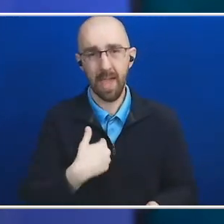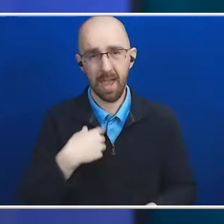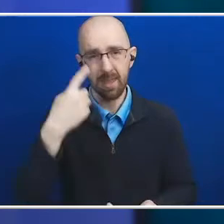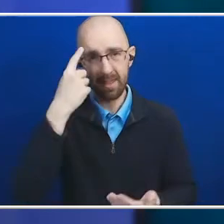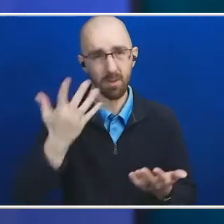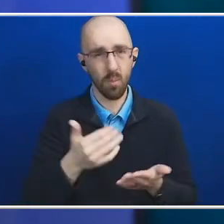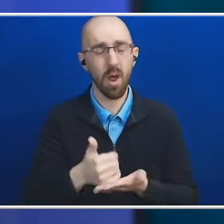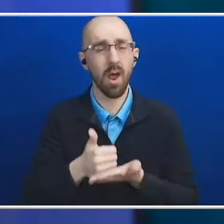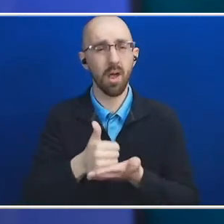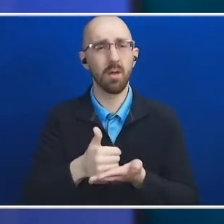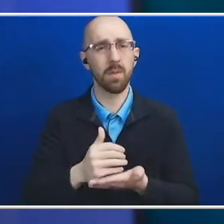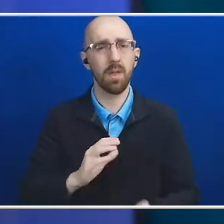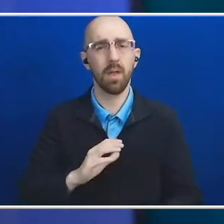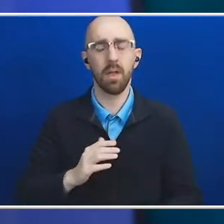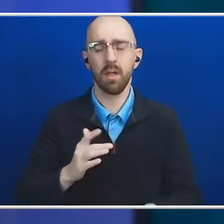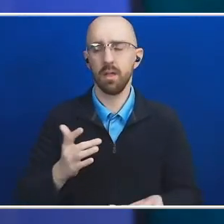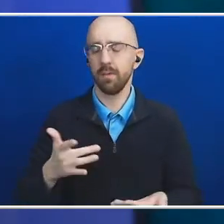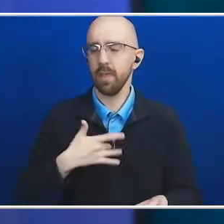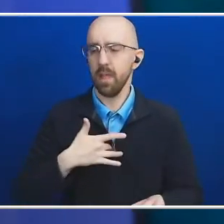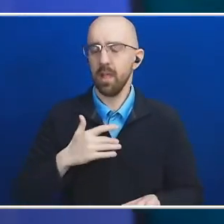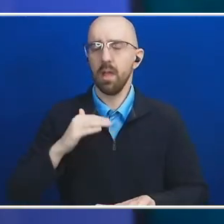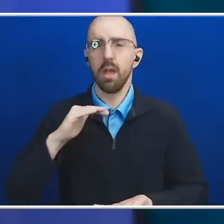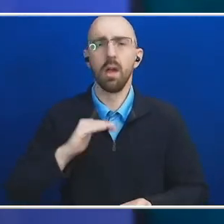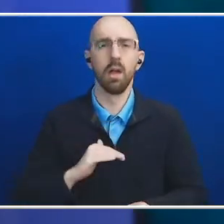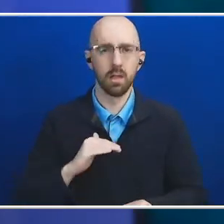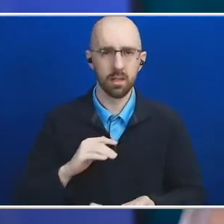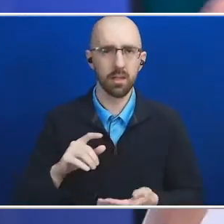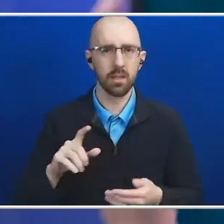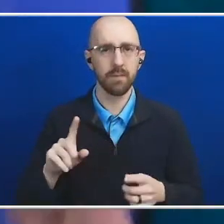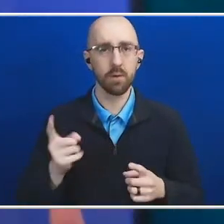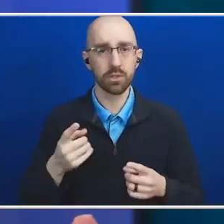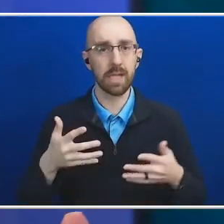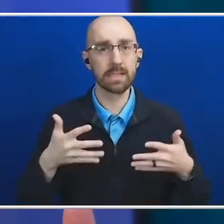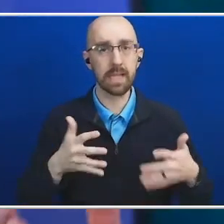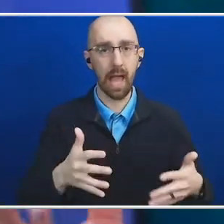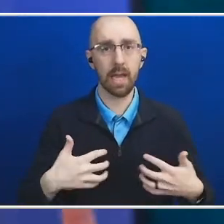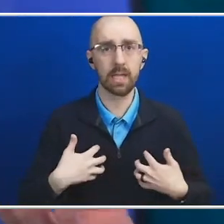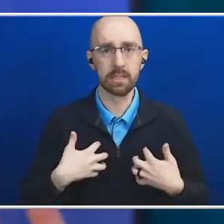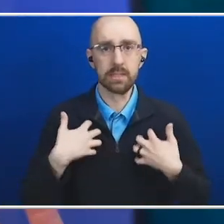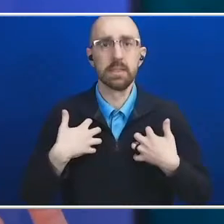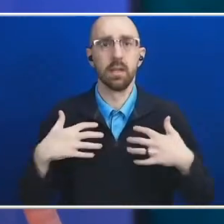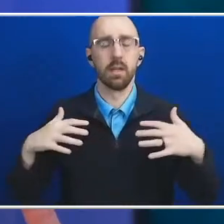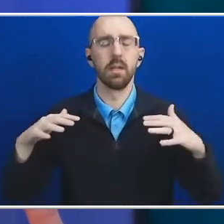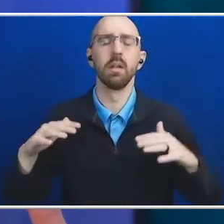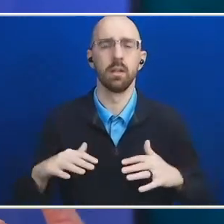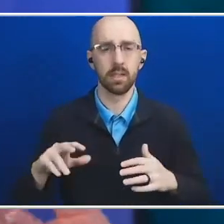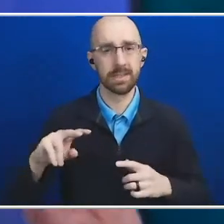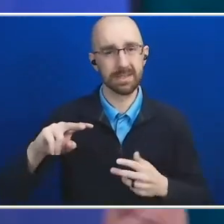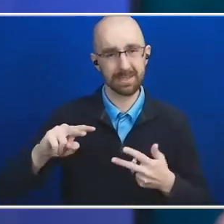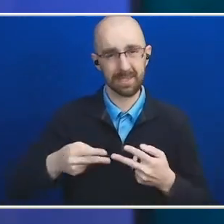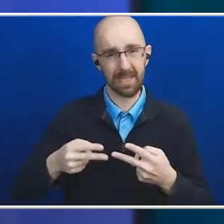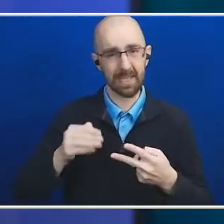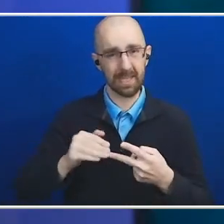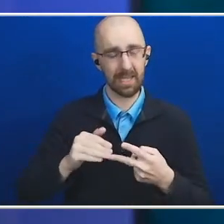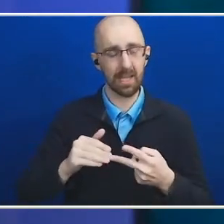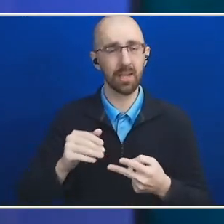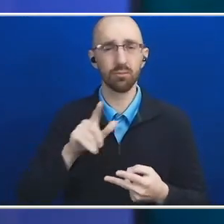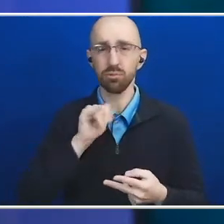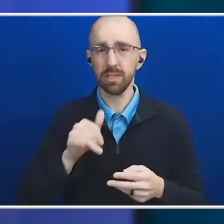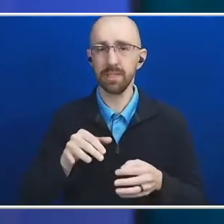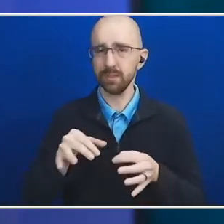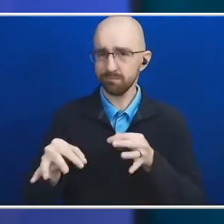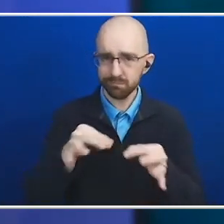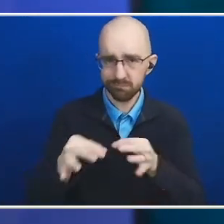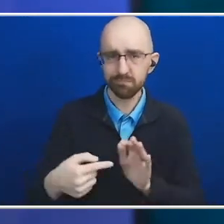alleviate kind of the first set of anxieties. But then I think the second part is really illustrating for the patient, how do we have to bring all